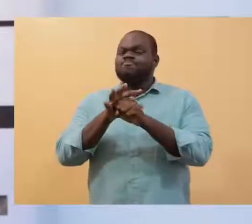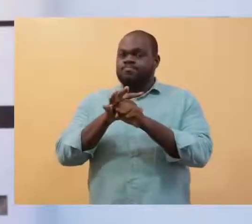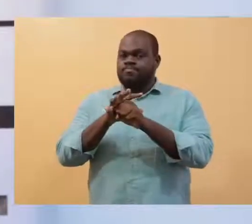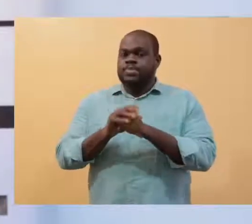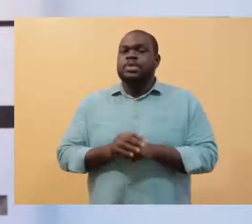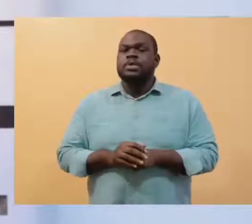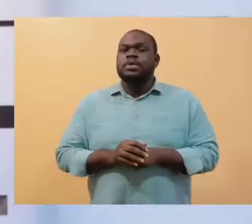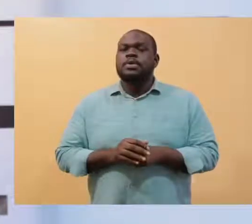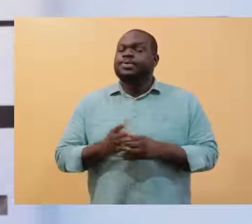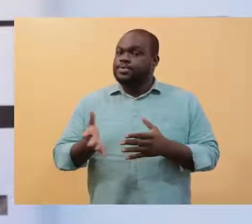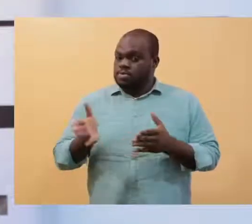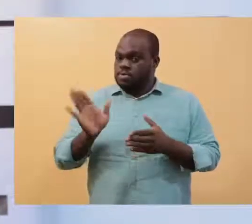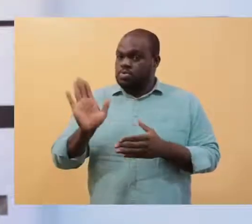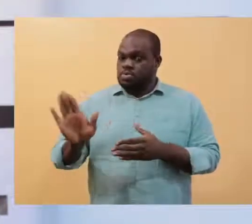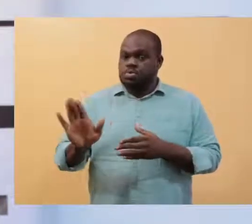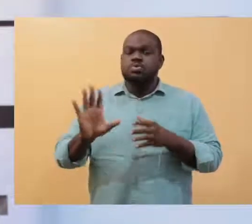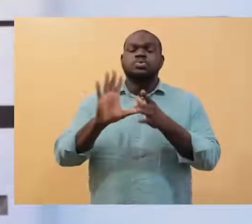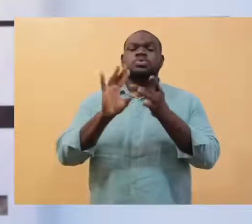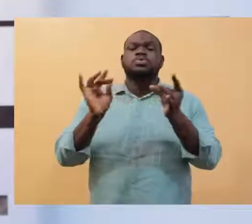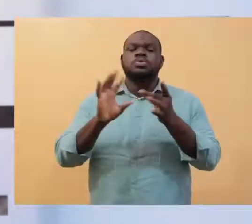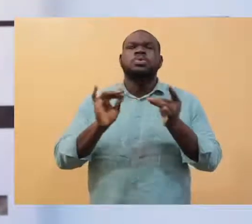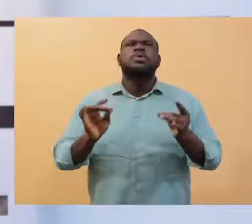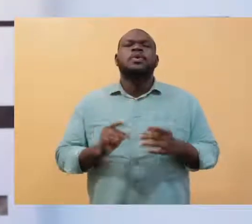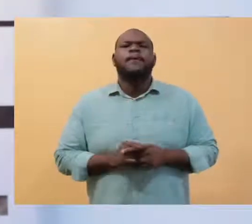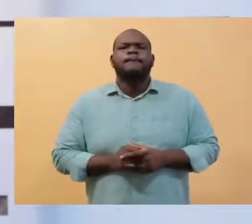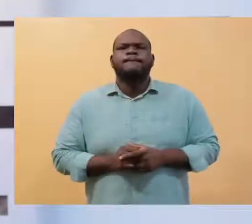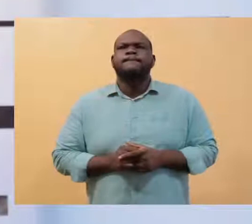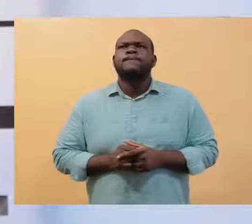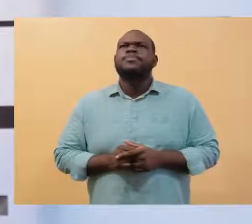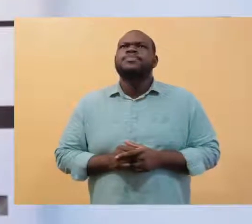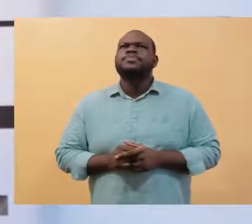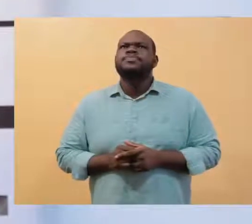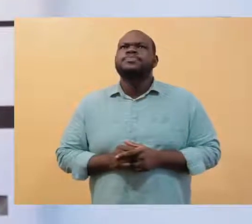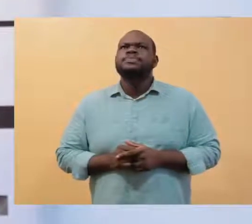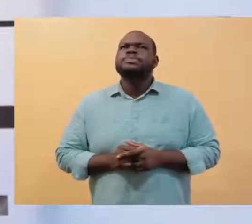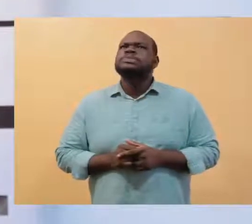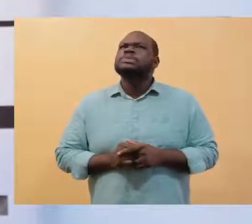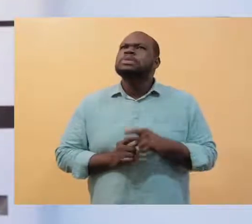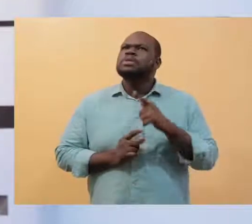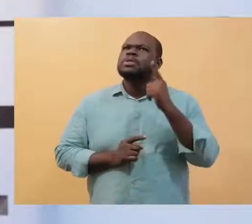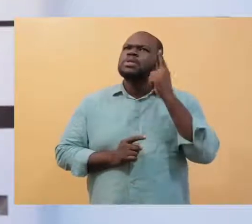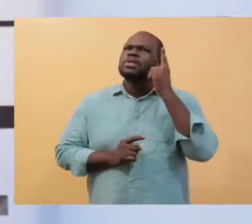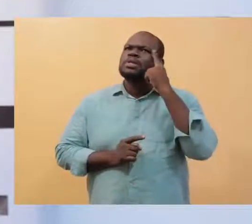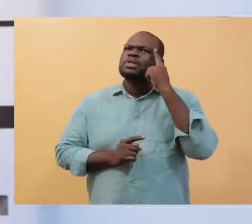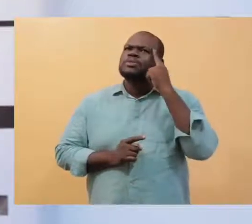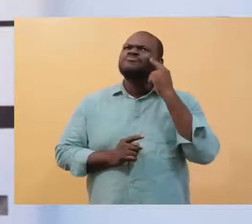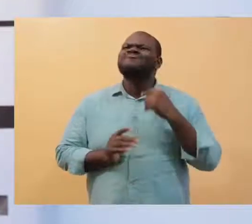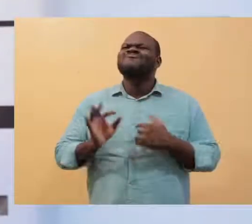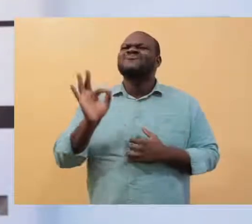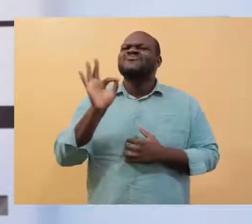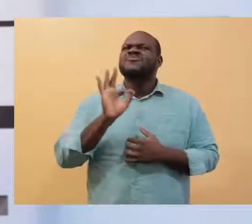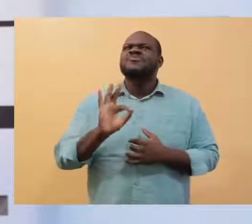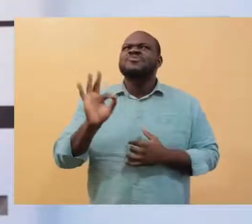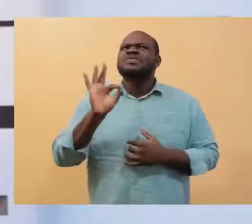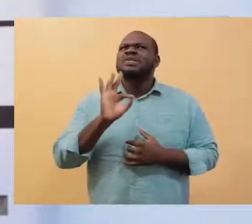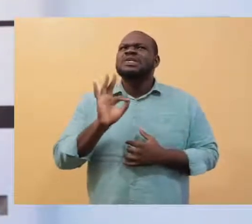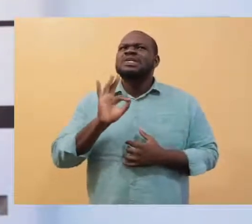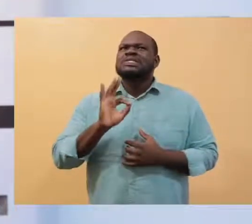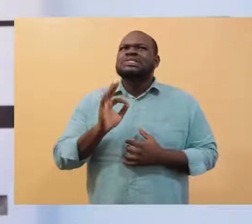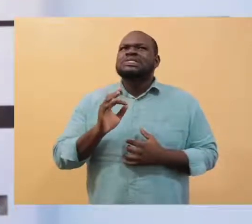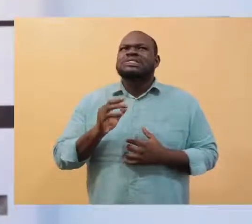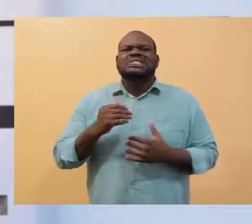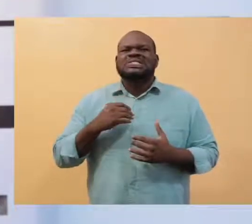story. The first hint I had that something wasn't right was on Friday. I felt